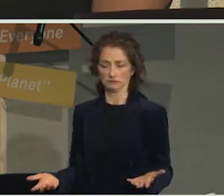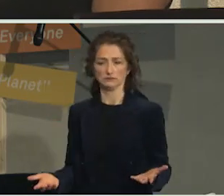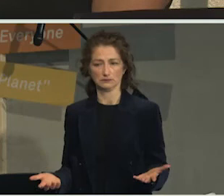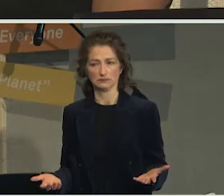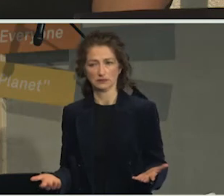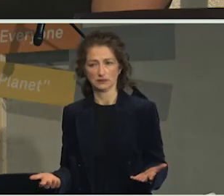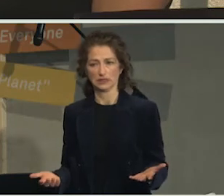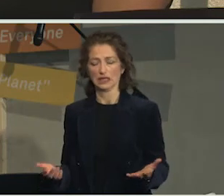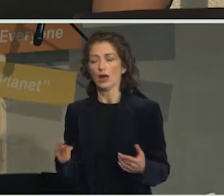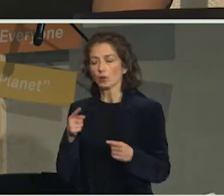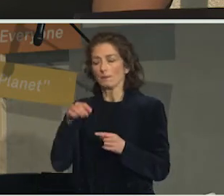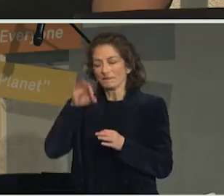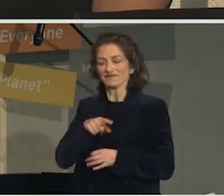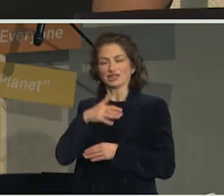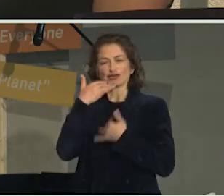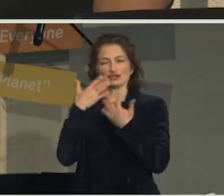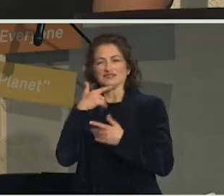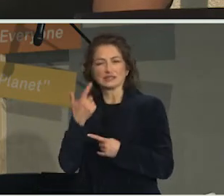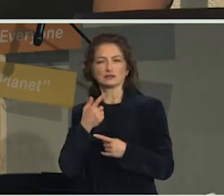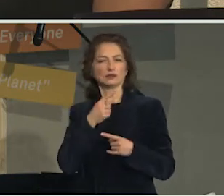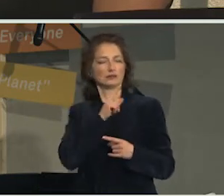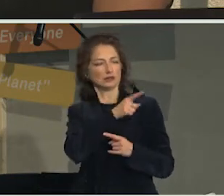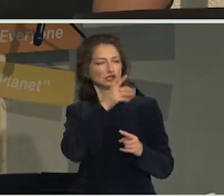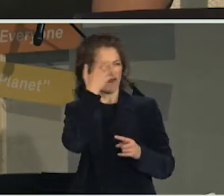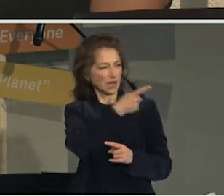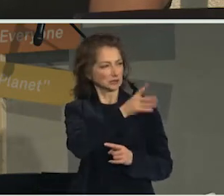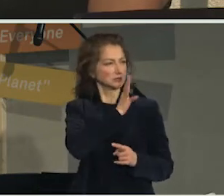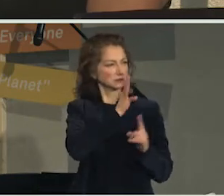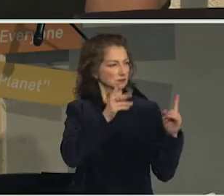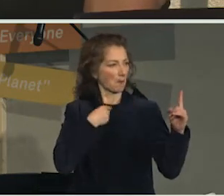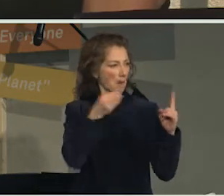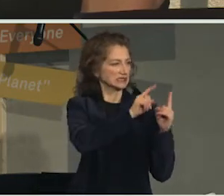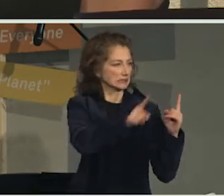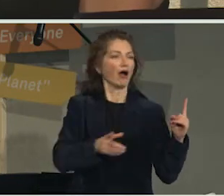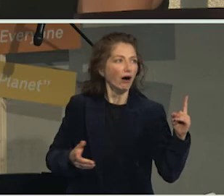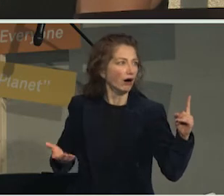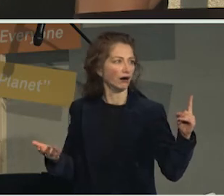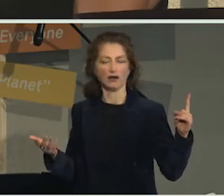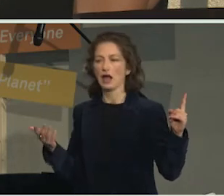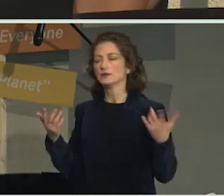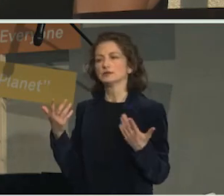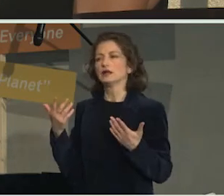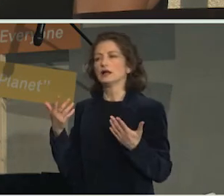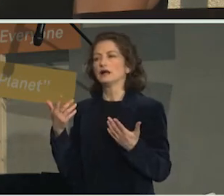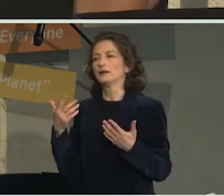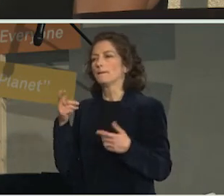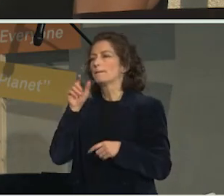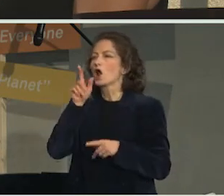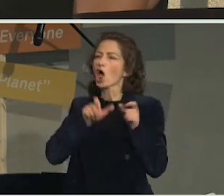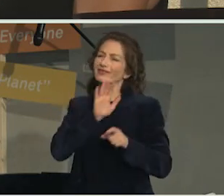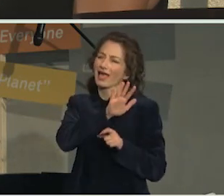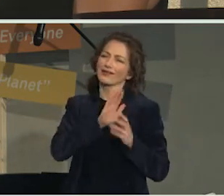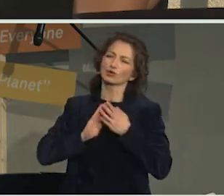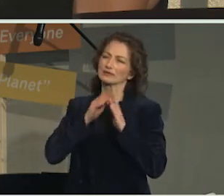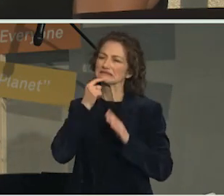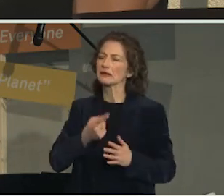speaking for you. That's right. That's like its own experience in itself. How do you deal with people? I'm sure you hear it all the time, but people within your community saying what you're